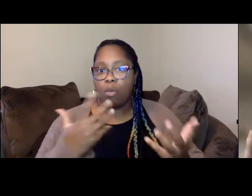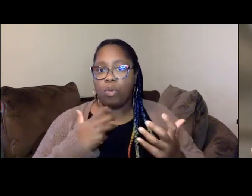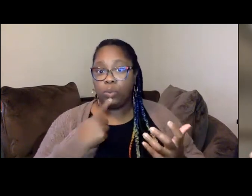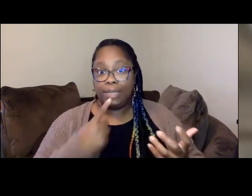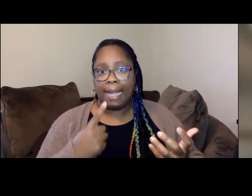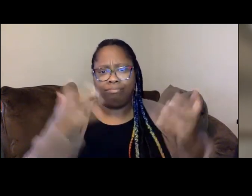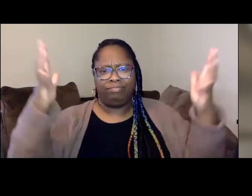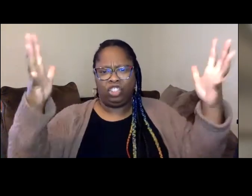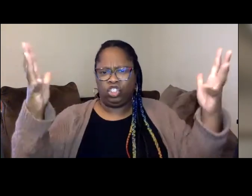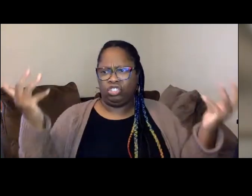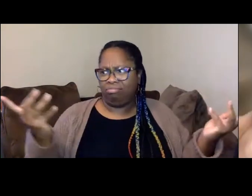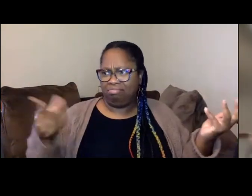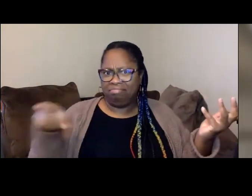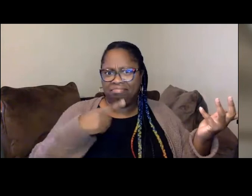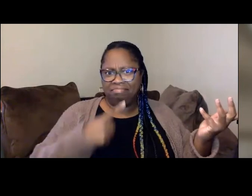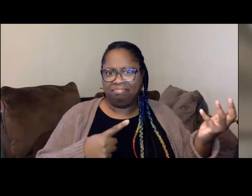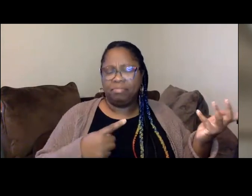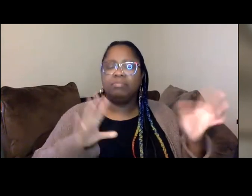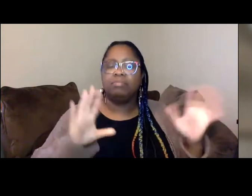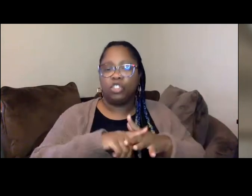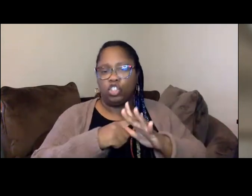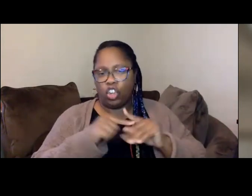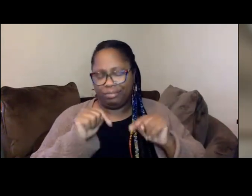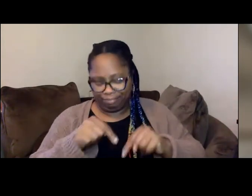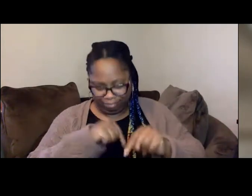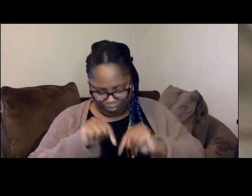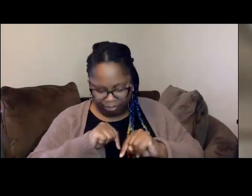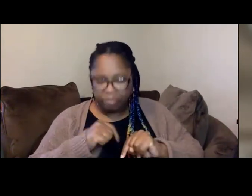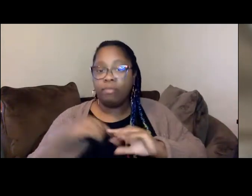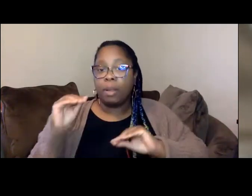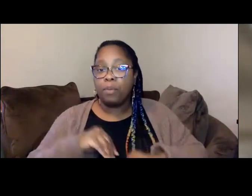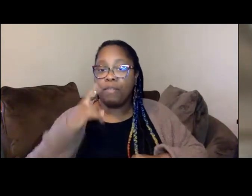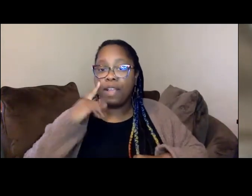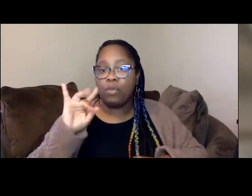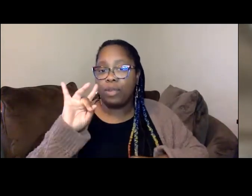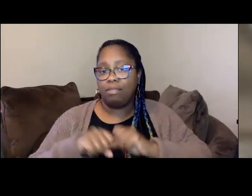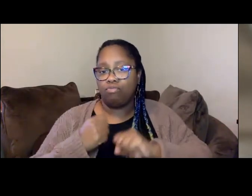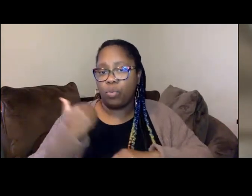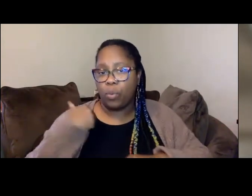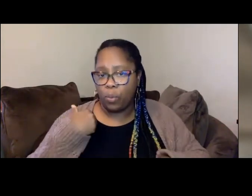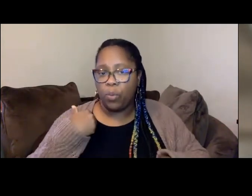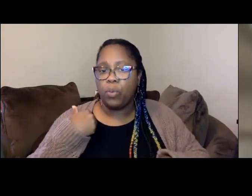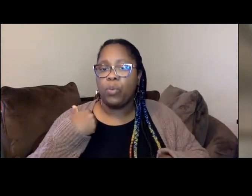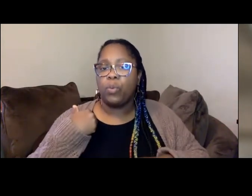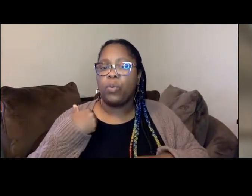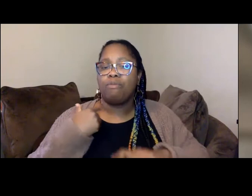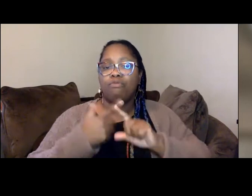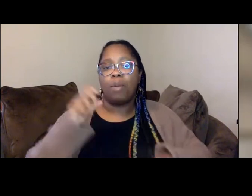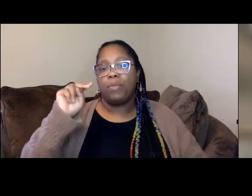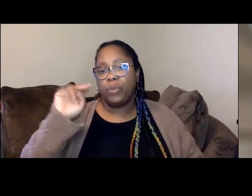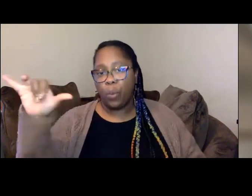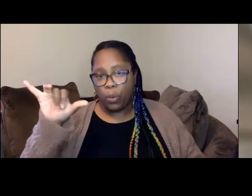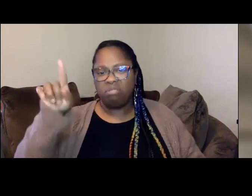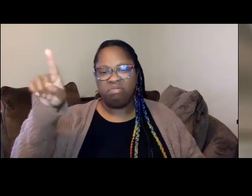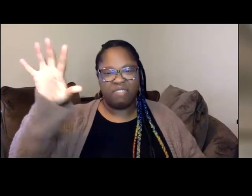So much. I'll just kind of start here. When I moved to California 8 years ago, I came right from New York after being there for